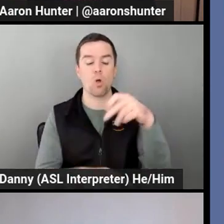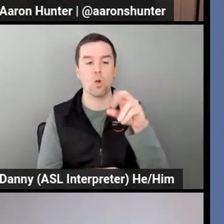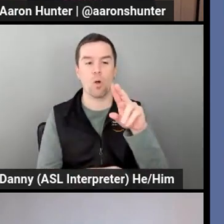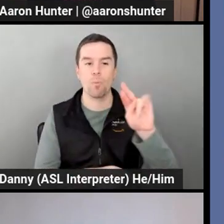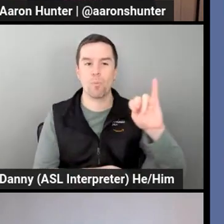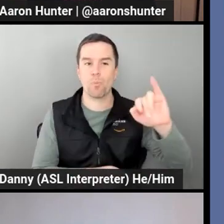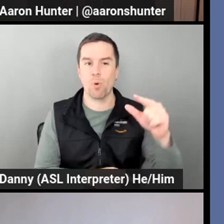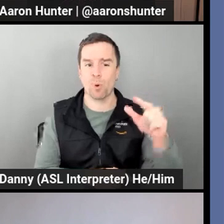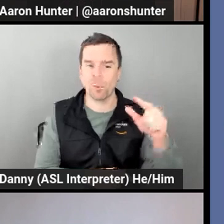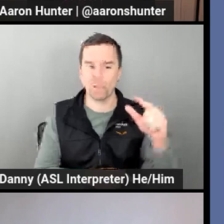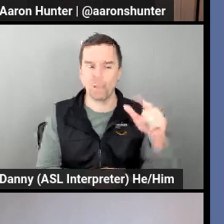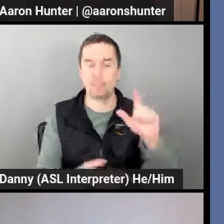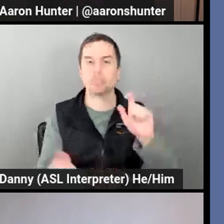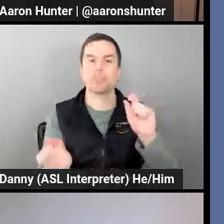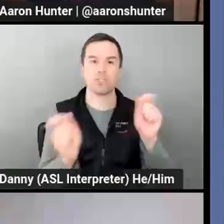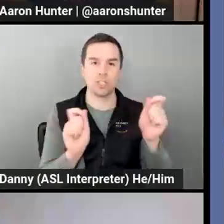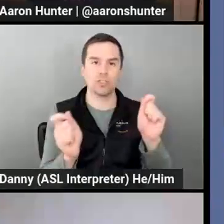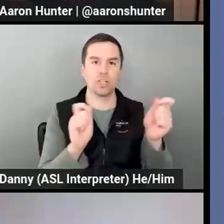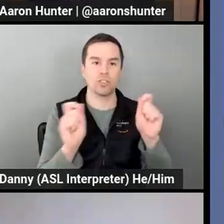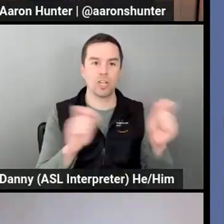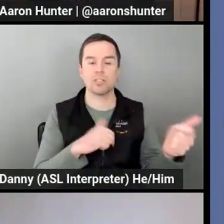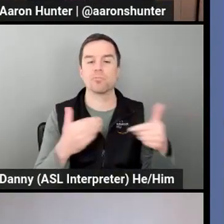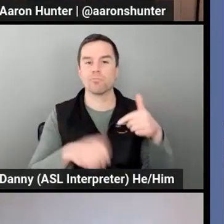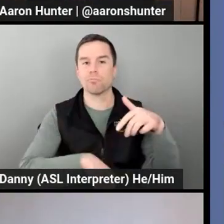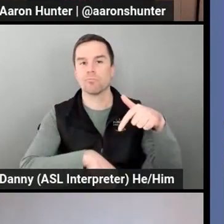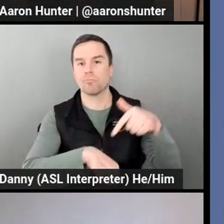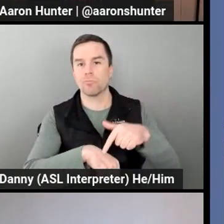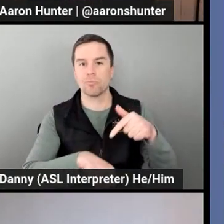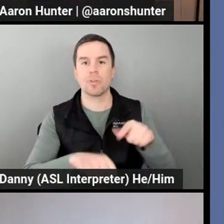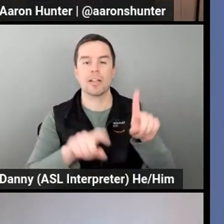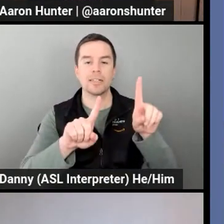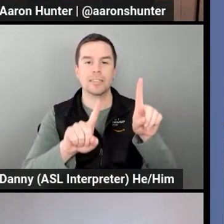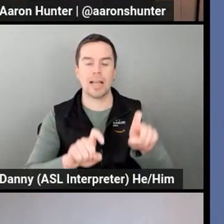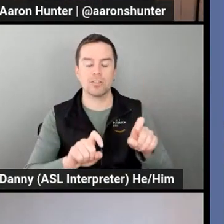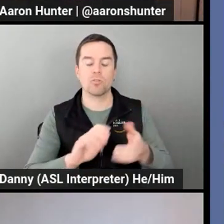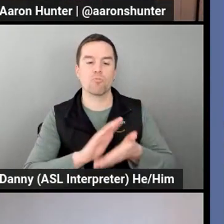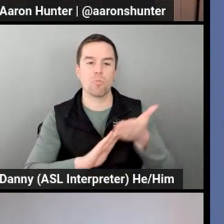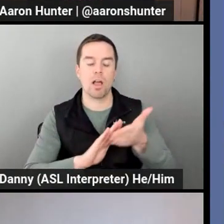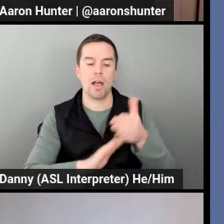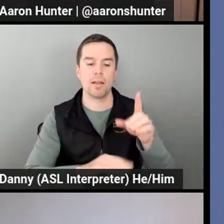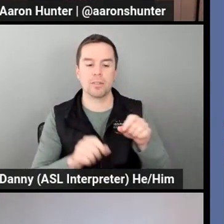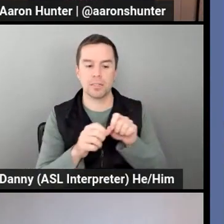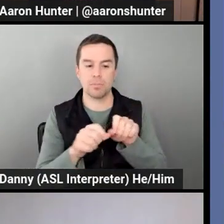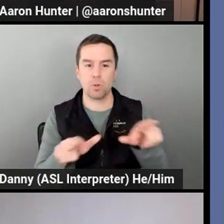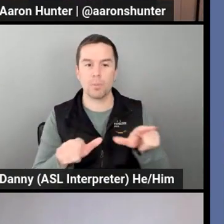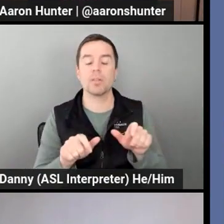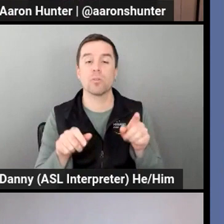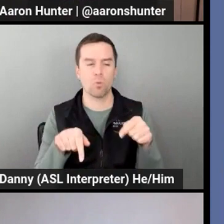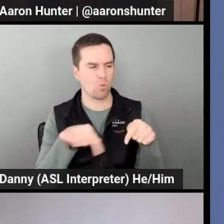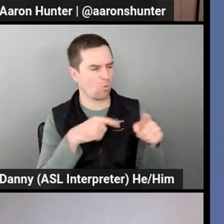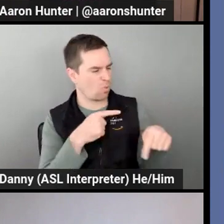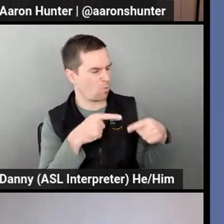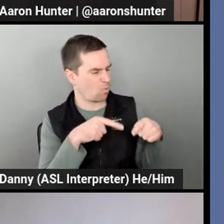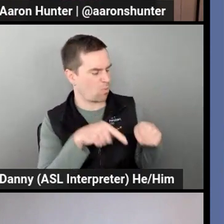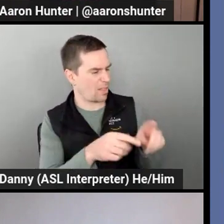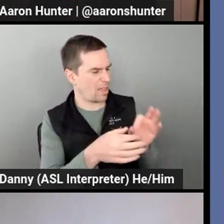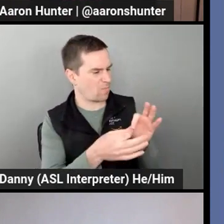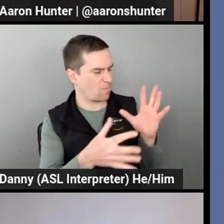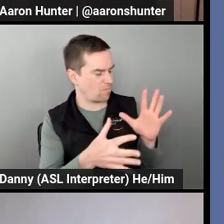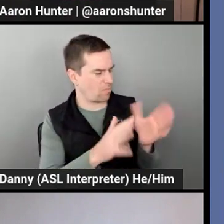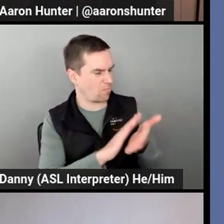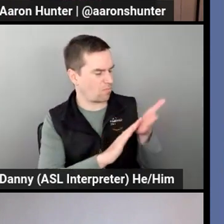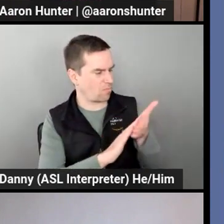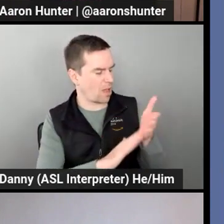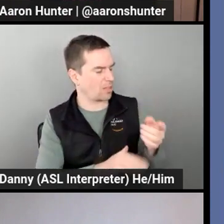do is you can hit this run test deployment. So while that runs, actually, I want to go back to something you just cheerfully skipped